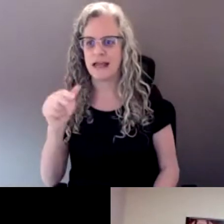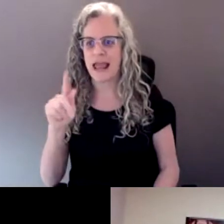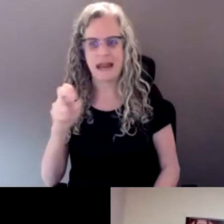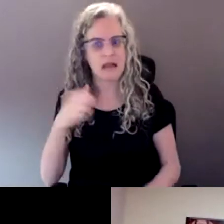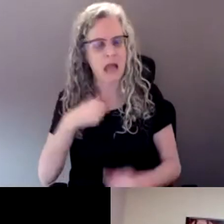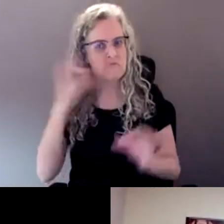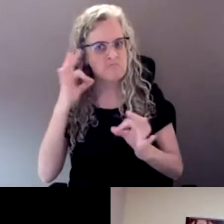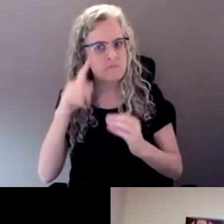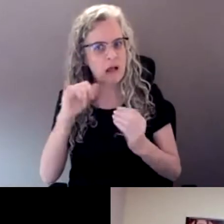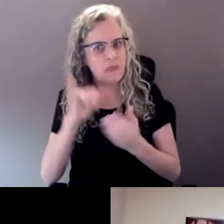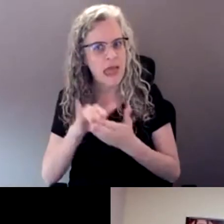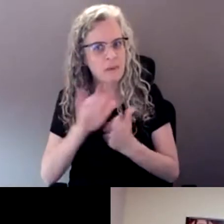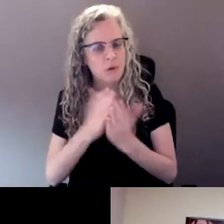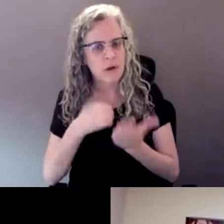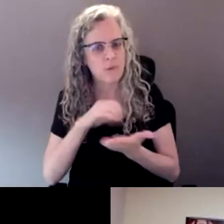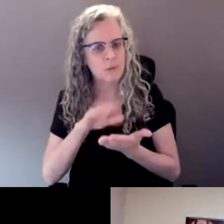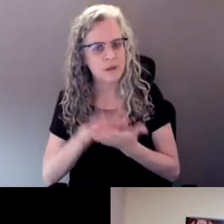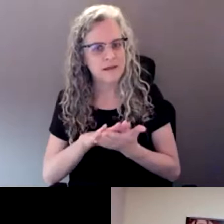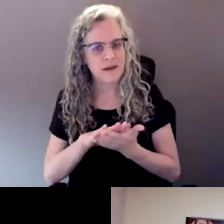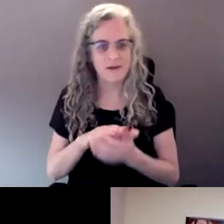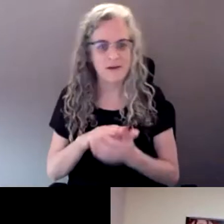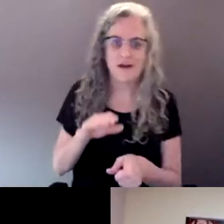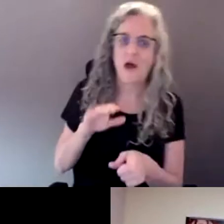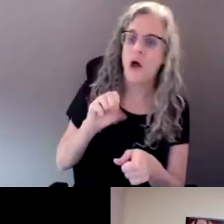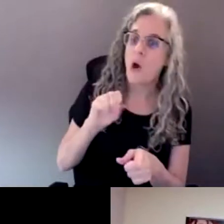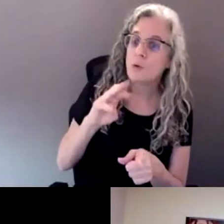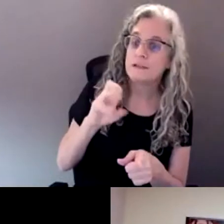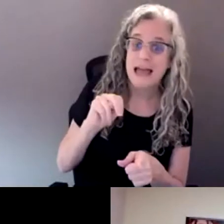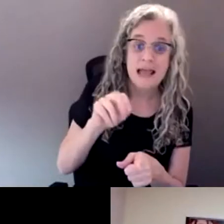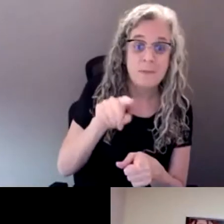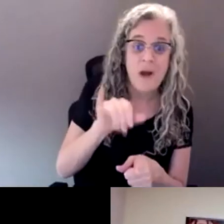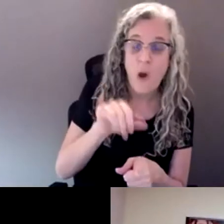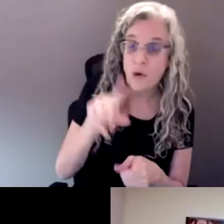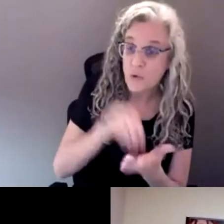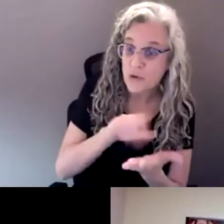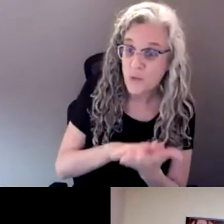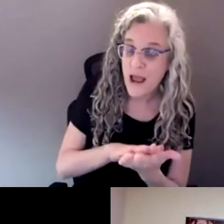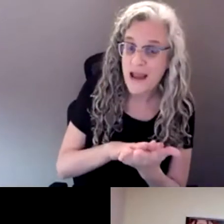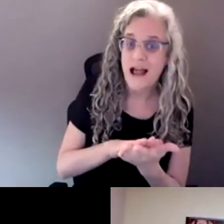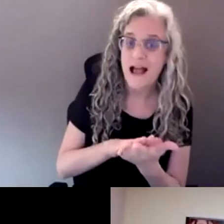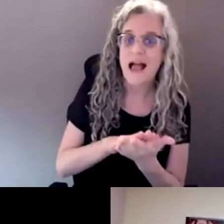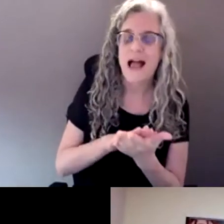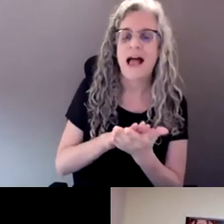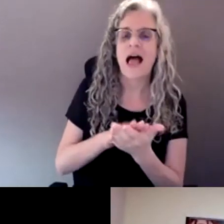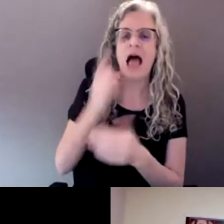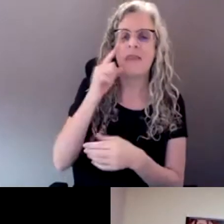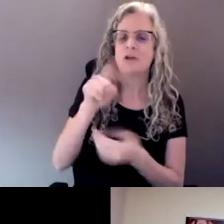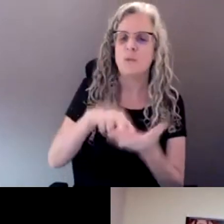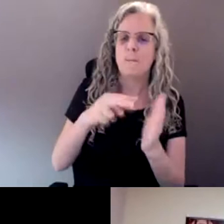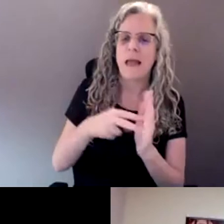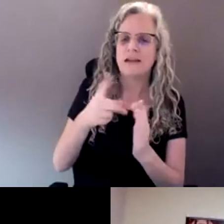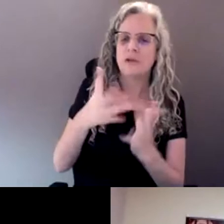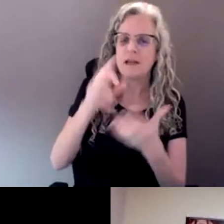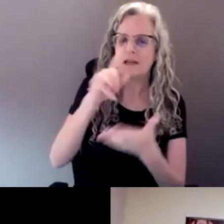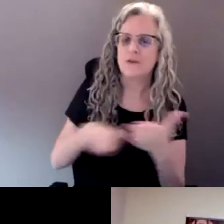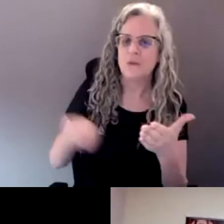I'm going to... Oh, you're going to take it down in terms of writing it down. I thought you were about to deliver a takedown.